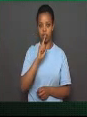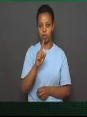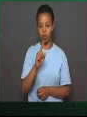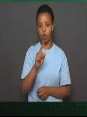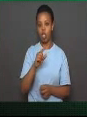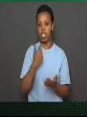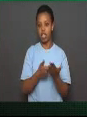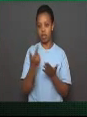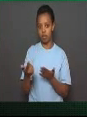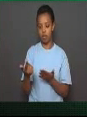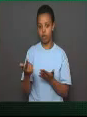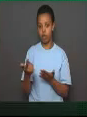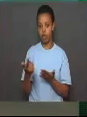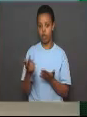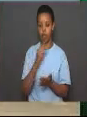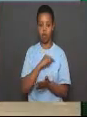environment.